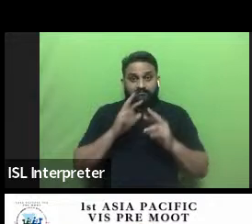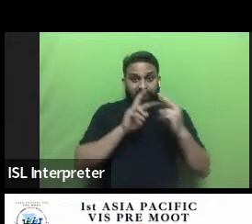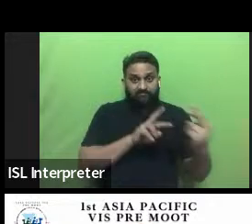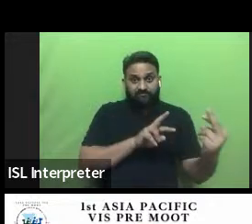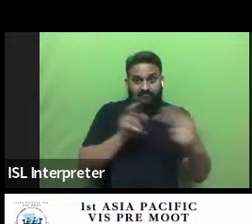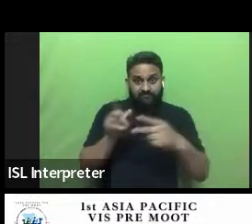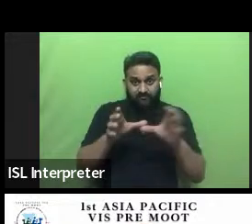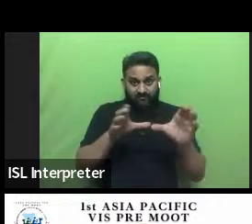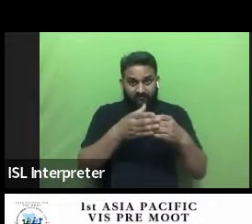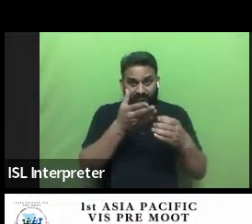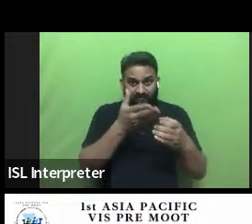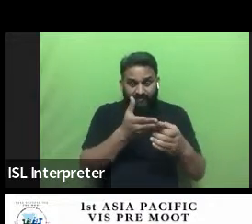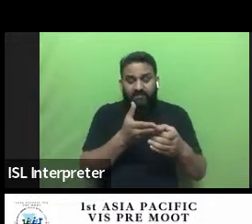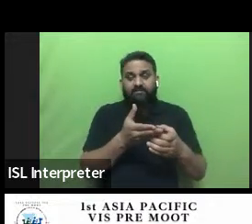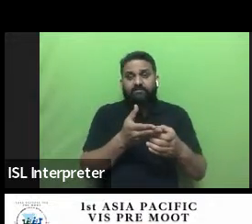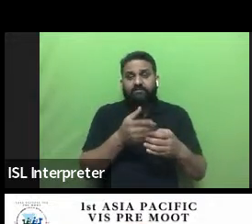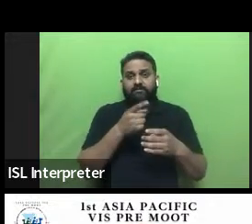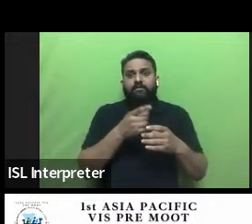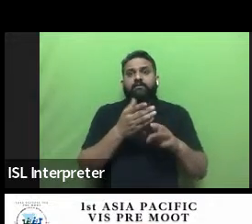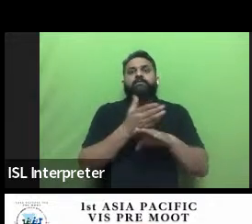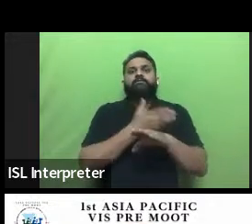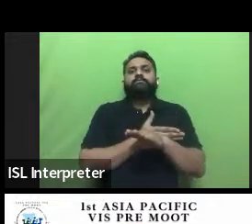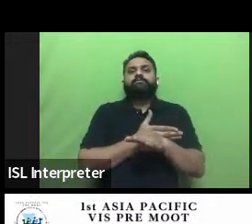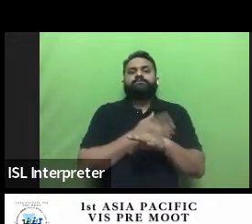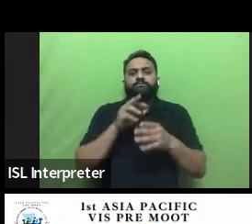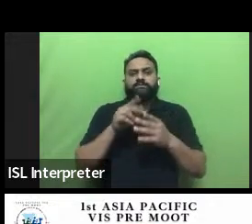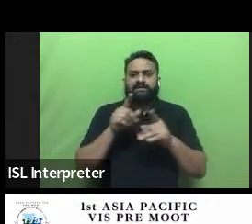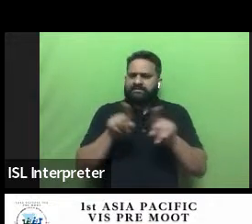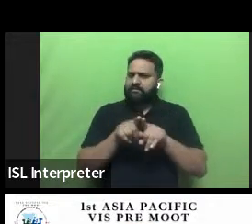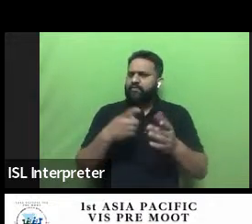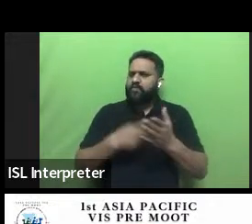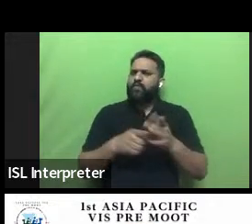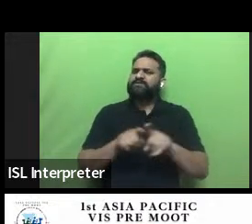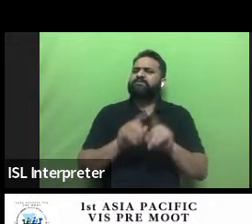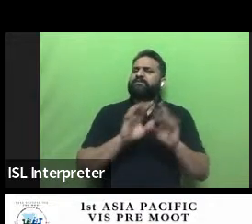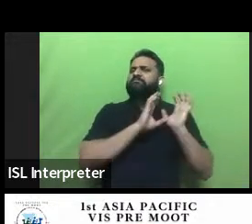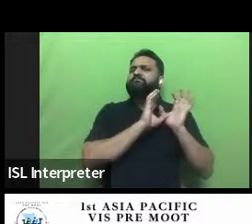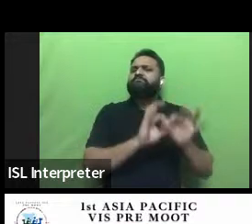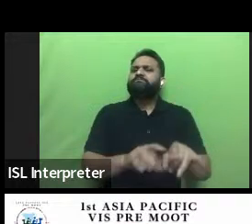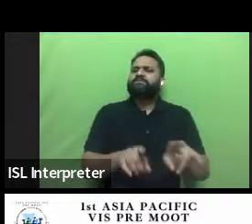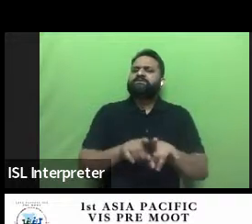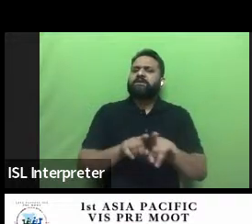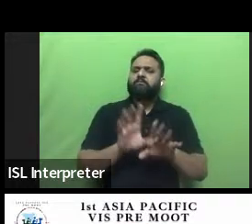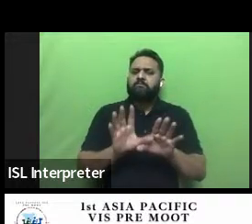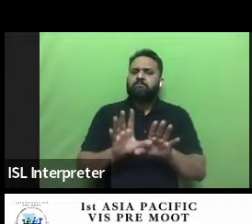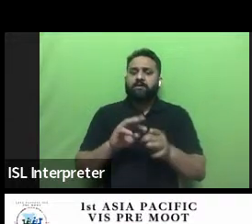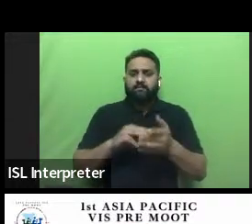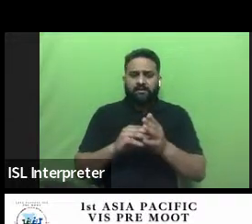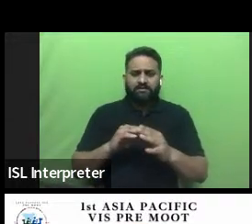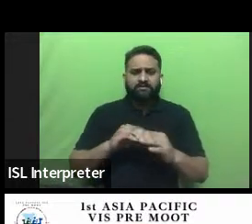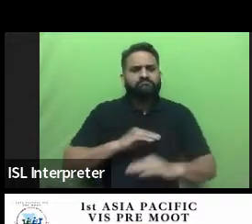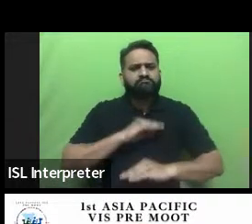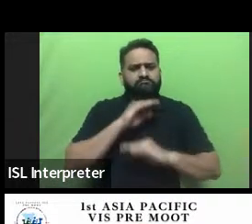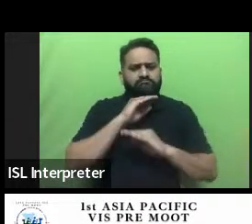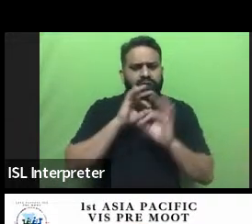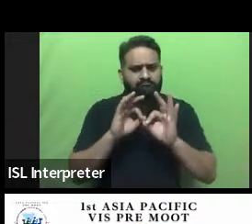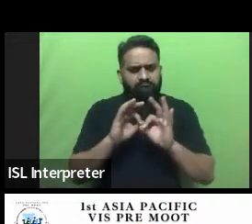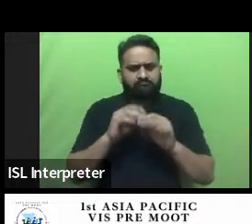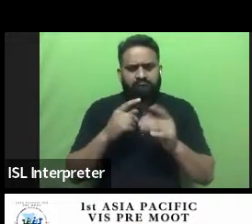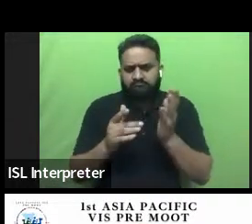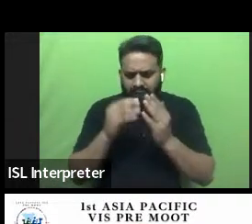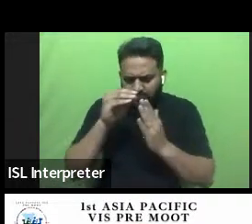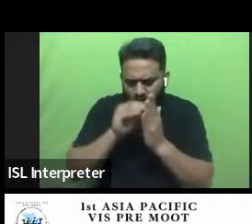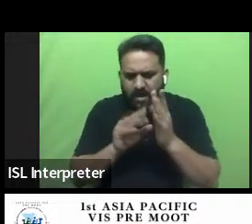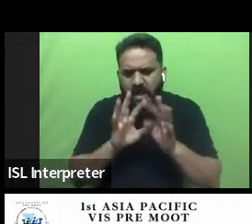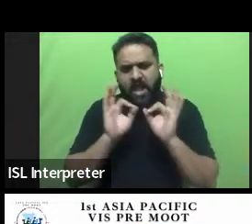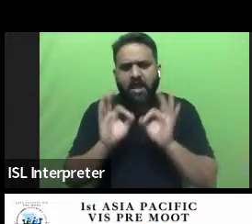agent Mispi Party was previously bound by the same terms, they can be held to have had a sufficient opportunity to take notice of their content.